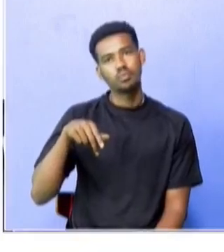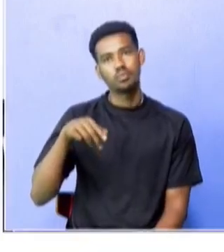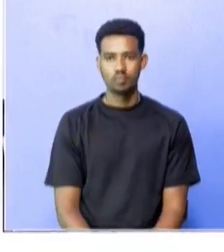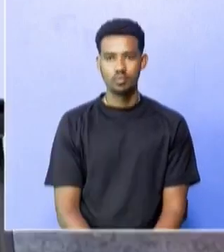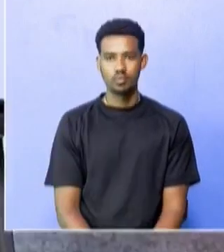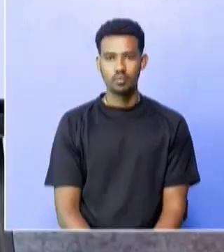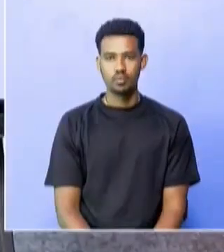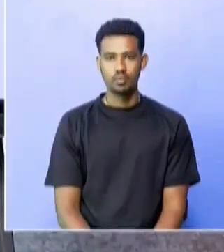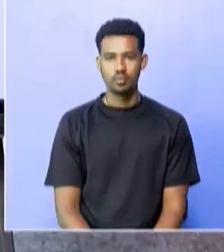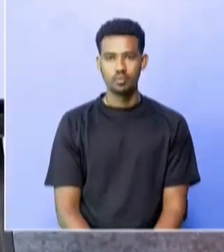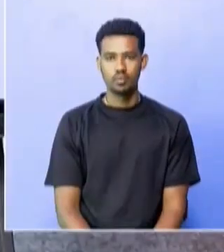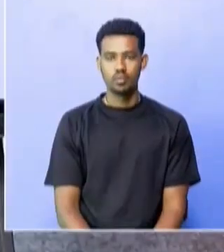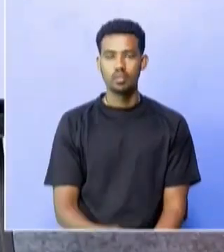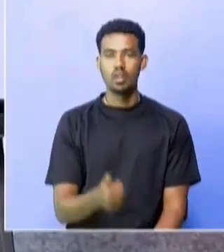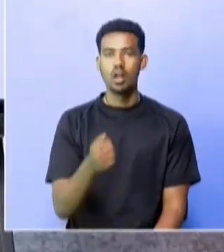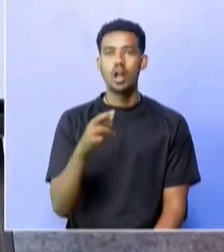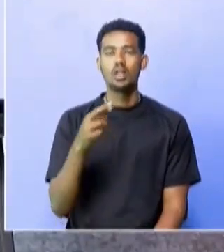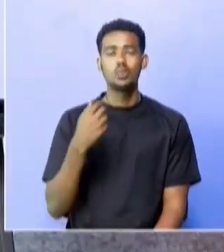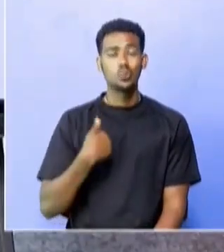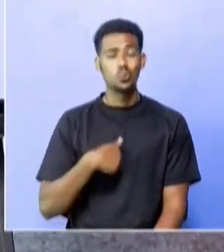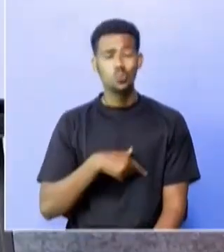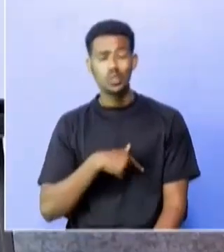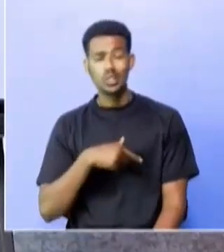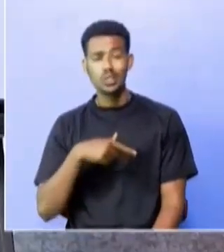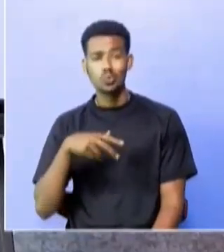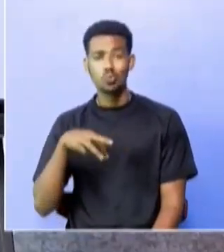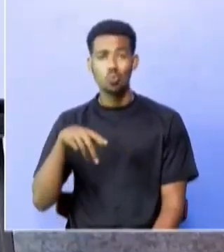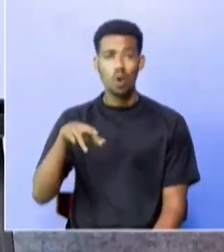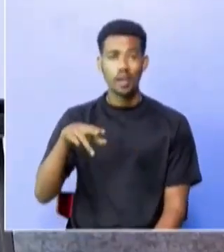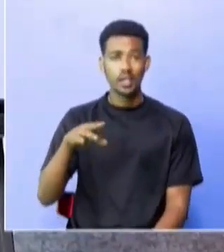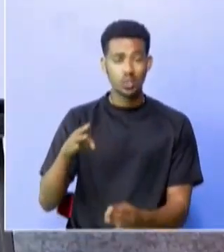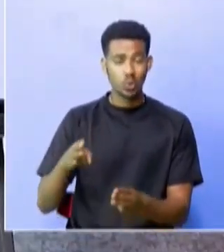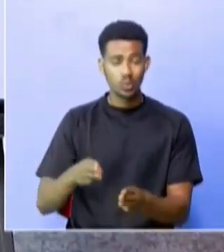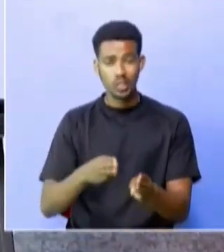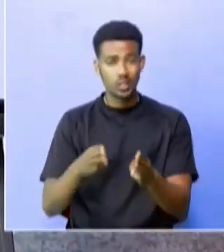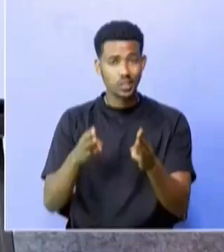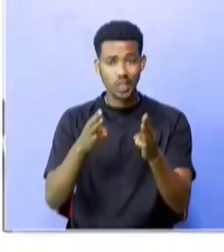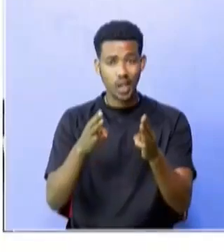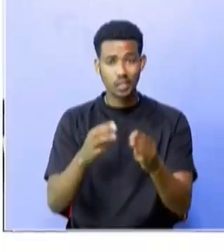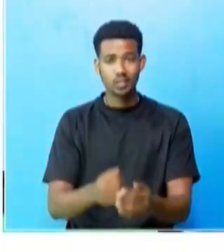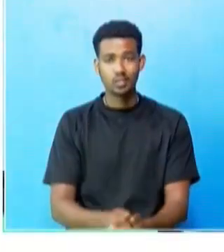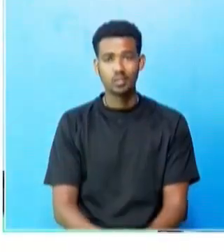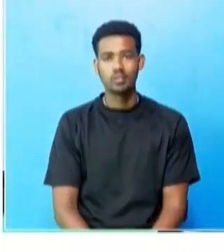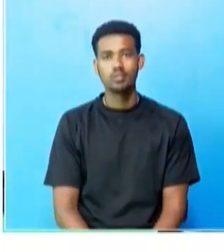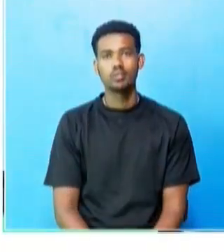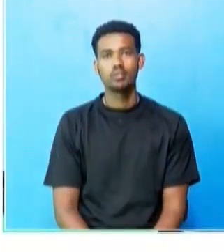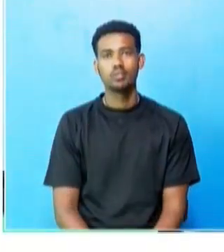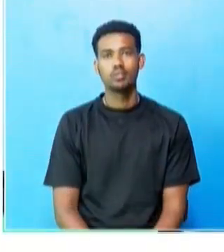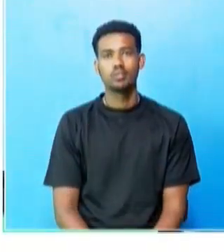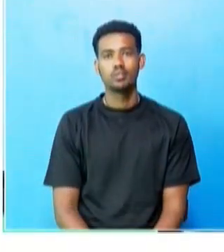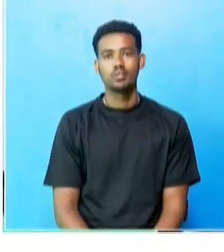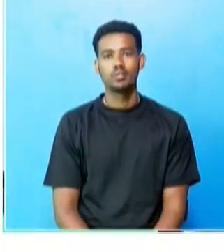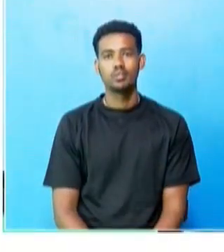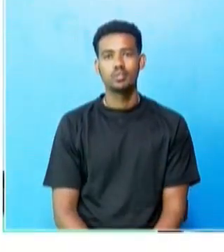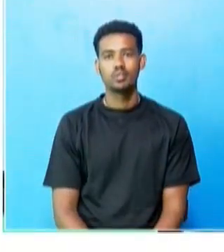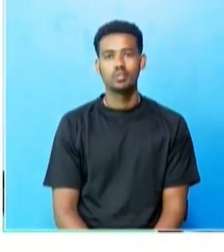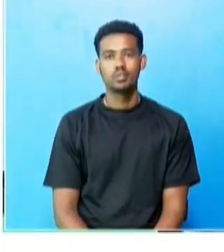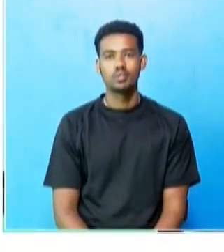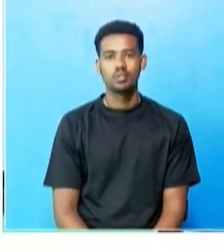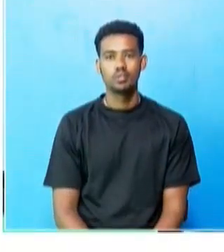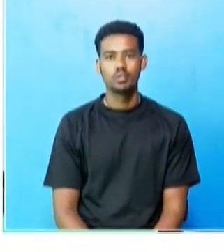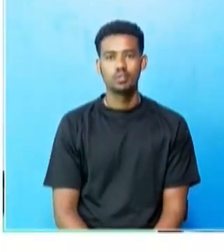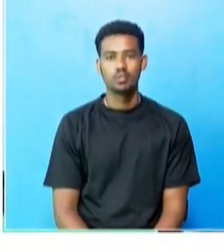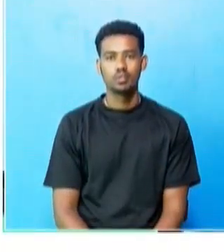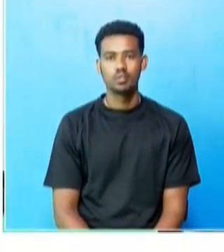street. Are we walking on the street? Are we walking on